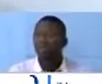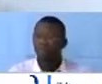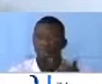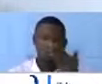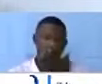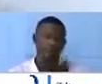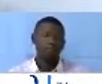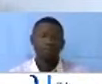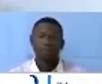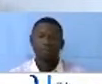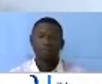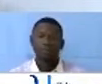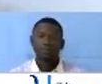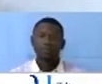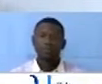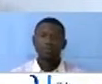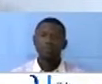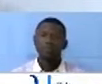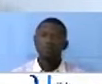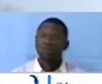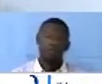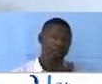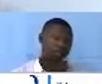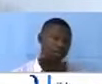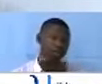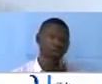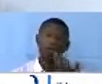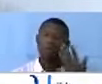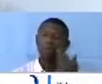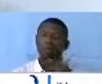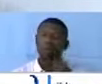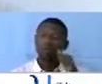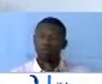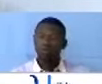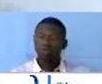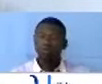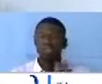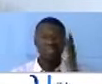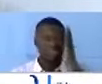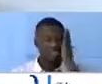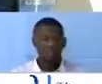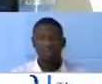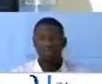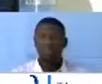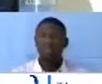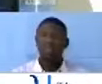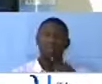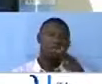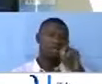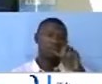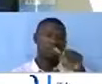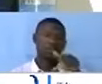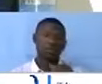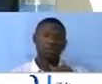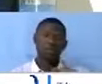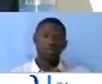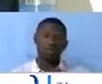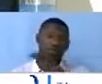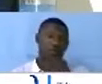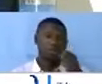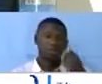there. Well, you were there when torture was worse at the NIA. 2006 torture could not have been worse than